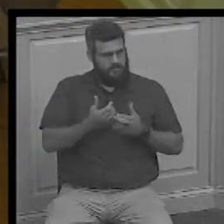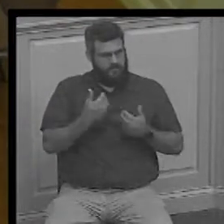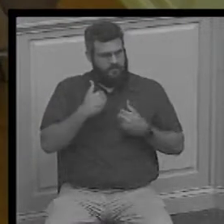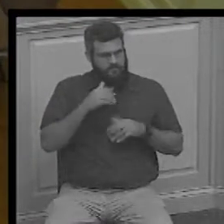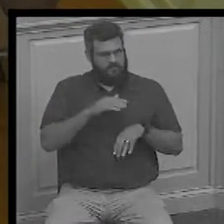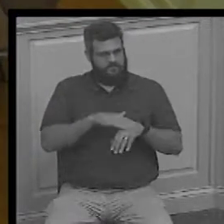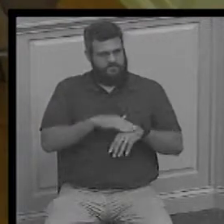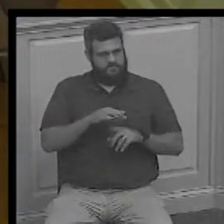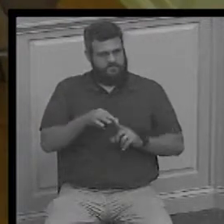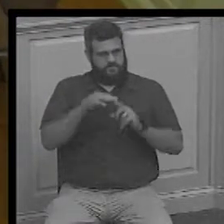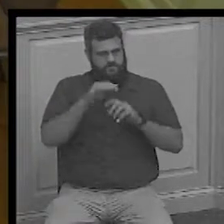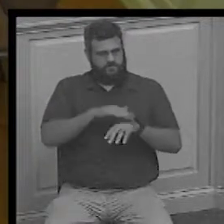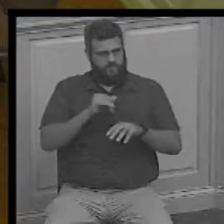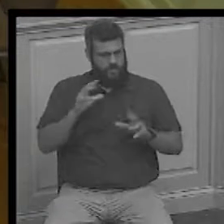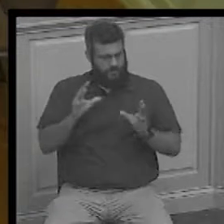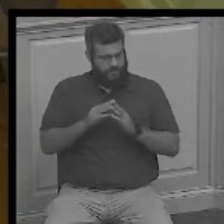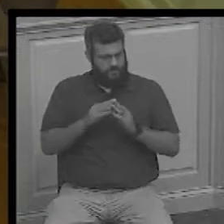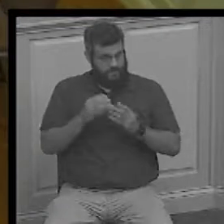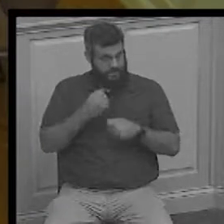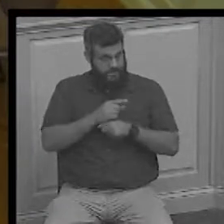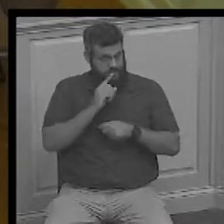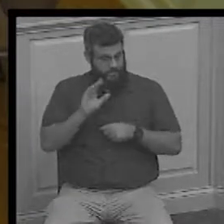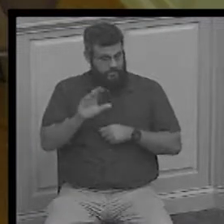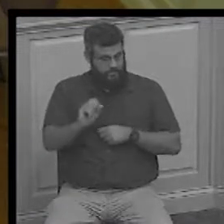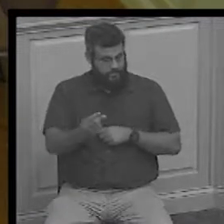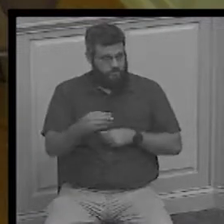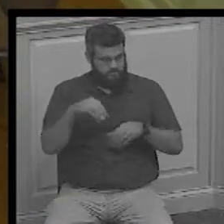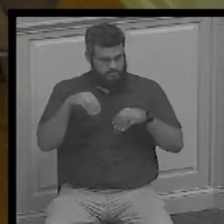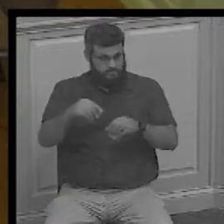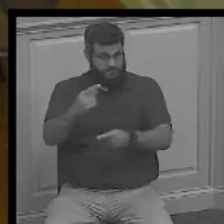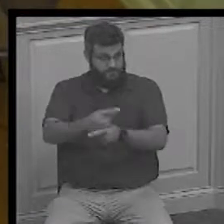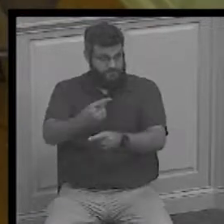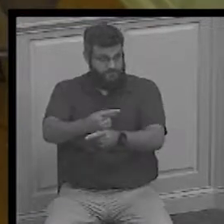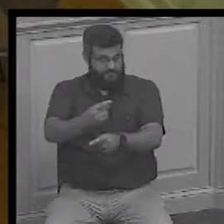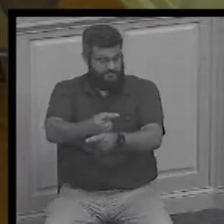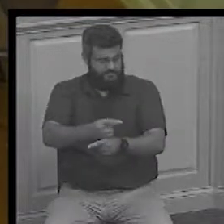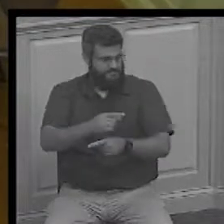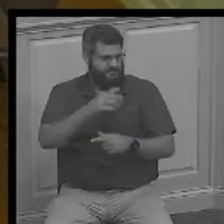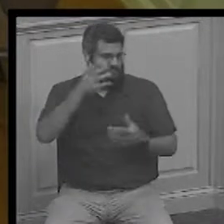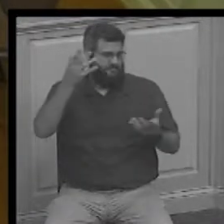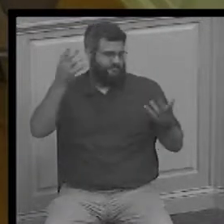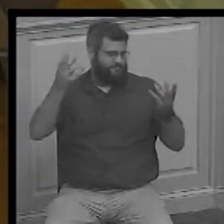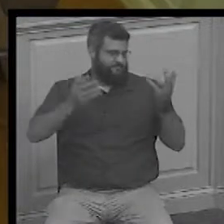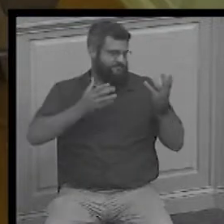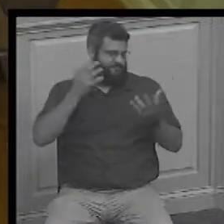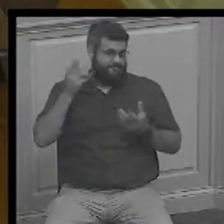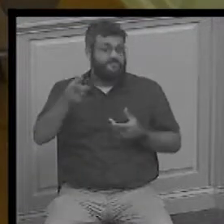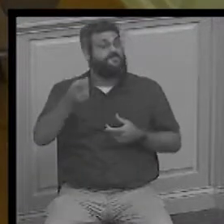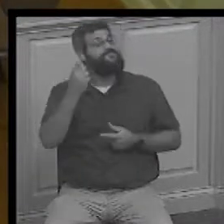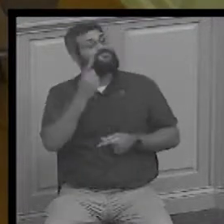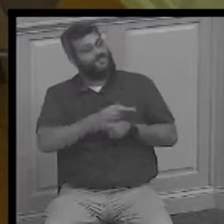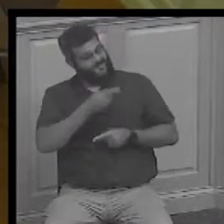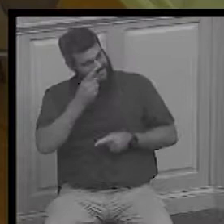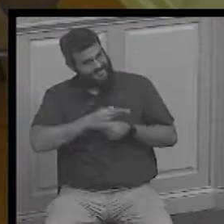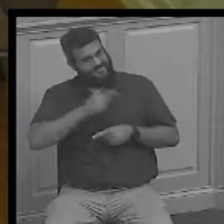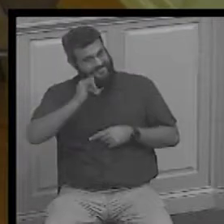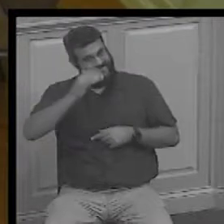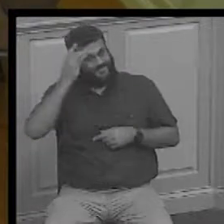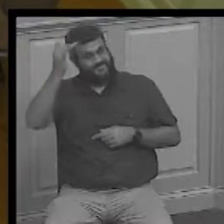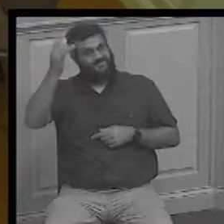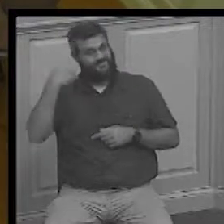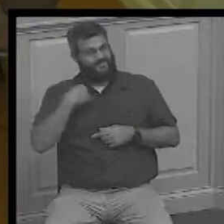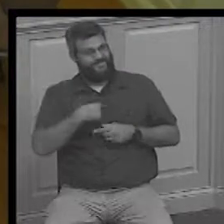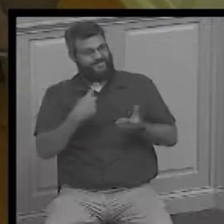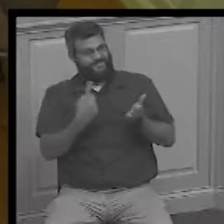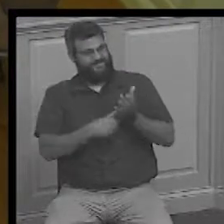his bushes wouldn't Yeah, die. yeah. That's right. Next meeting. Yeah. So Sitting that's above what we, ground. that's Now, probably you're right, I better.